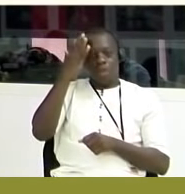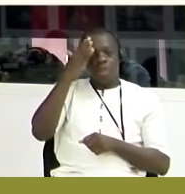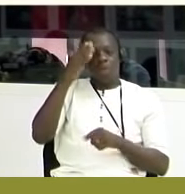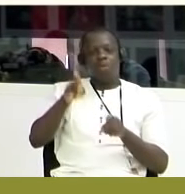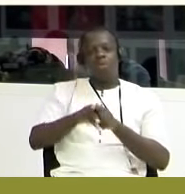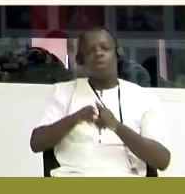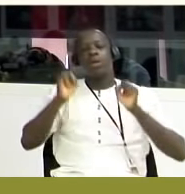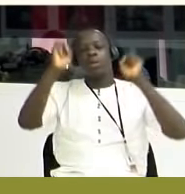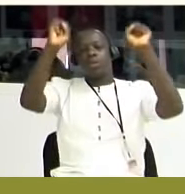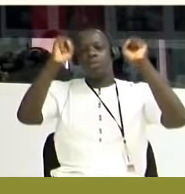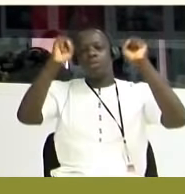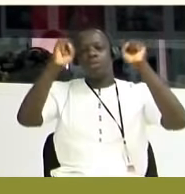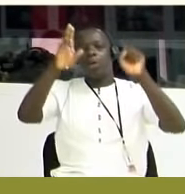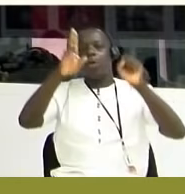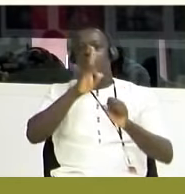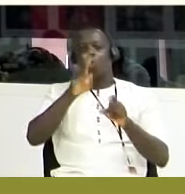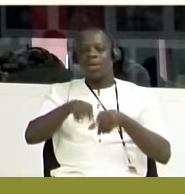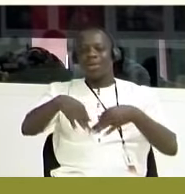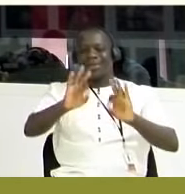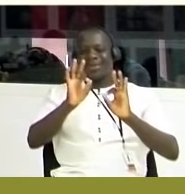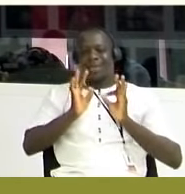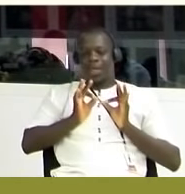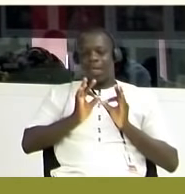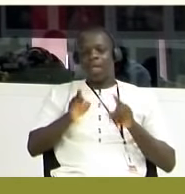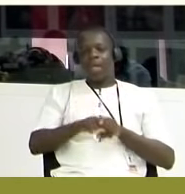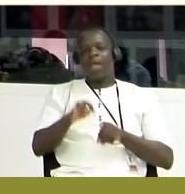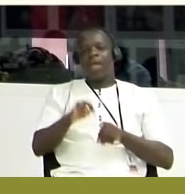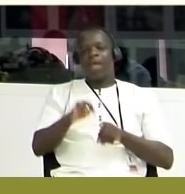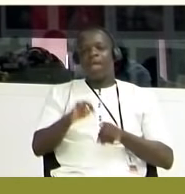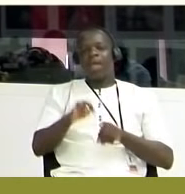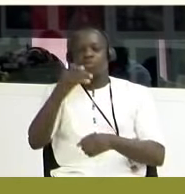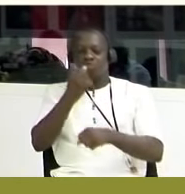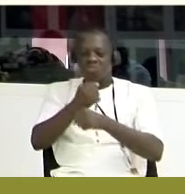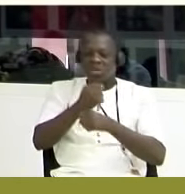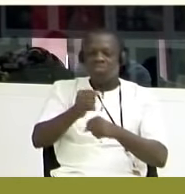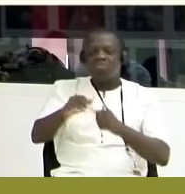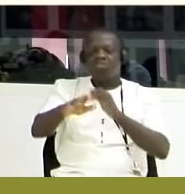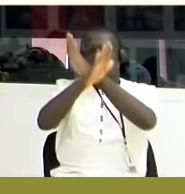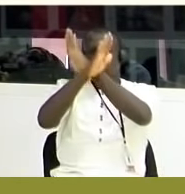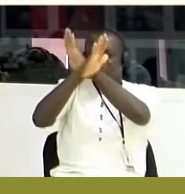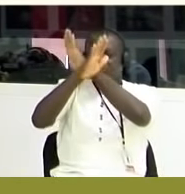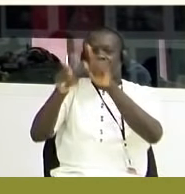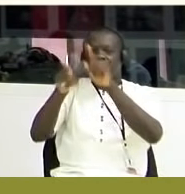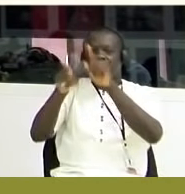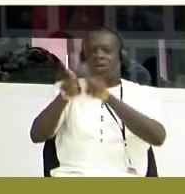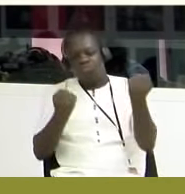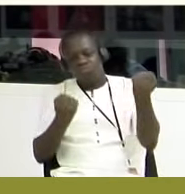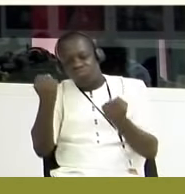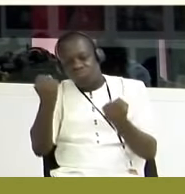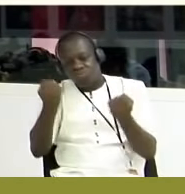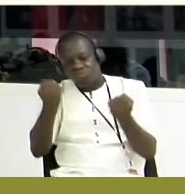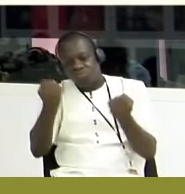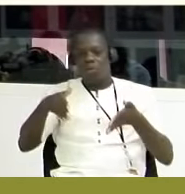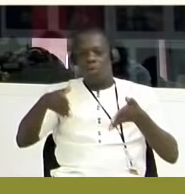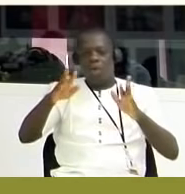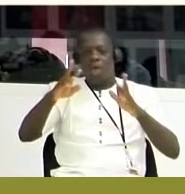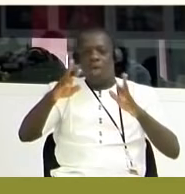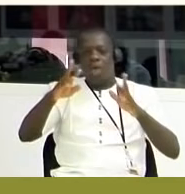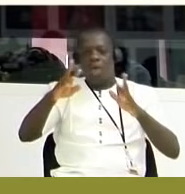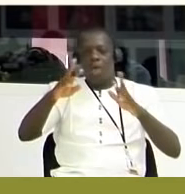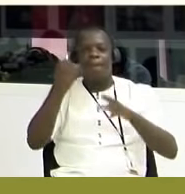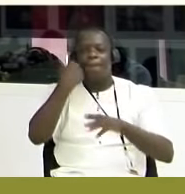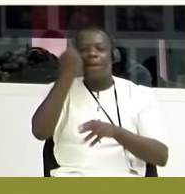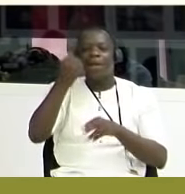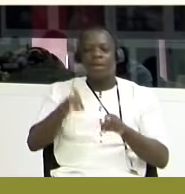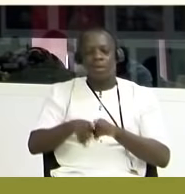are going to take, so as not to disrupt traffic, but also make sure that some security aspects are